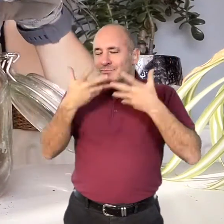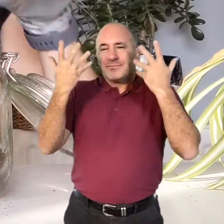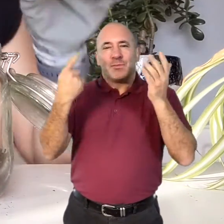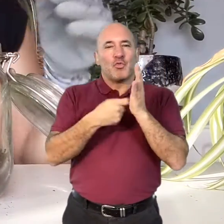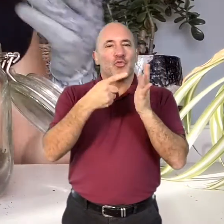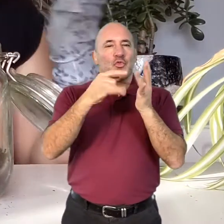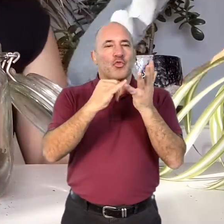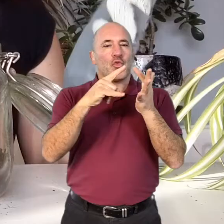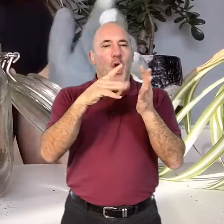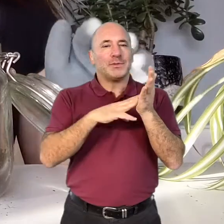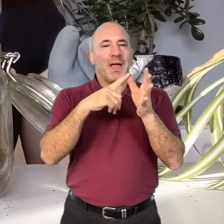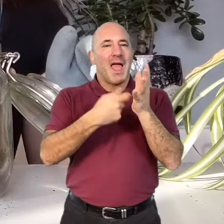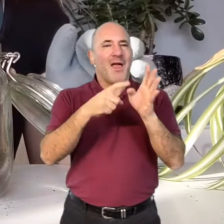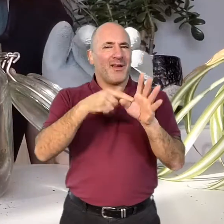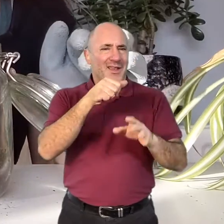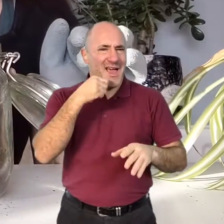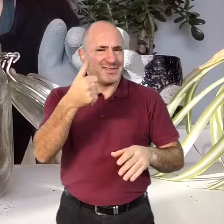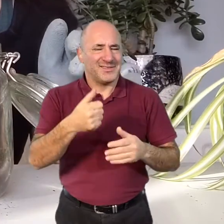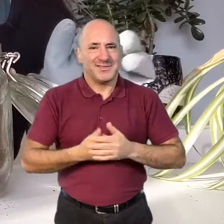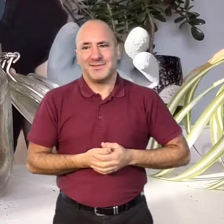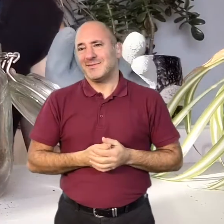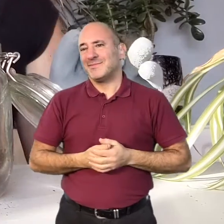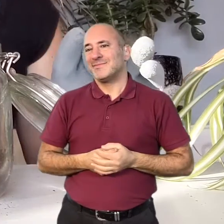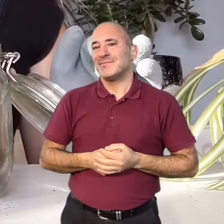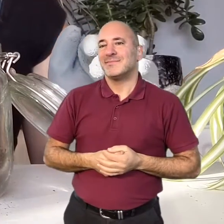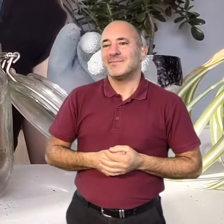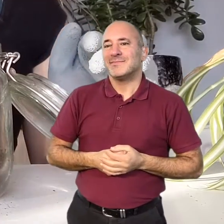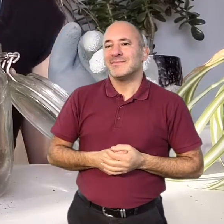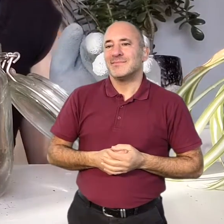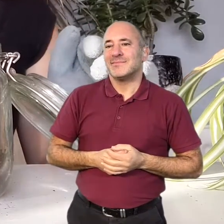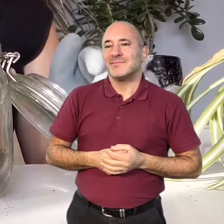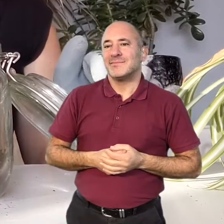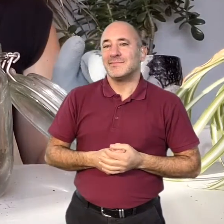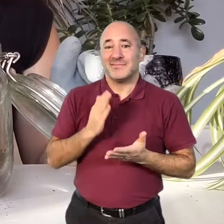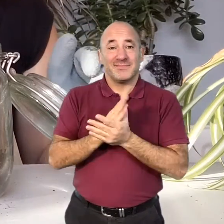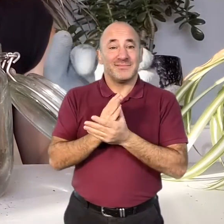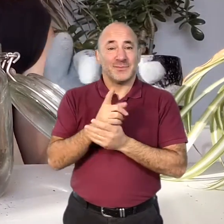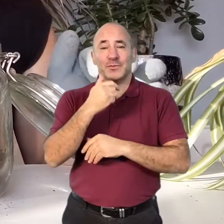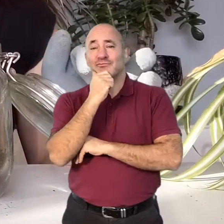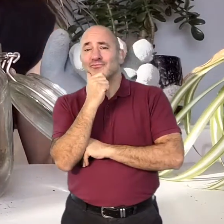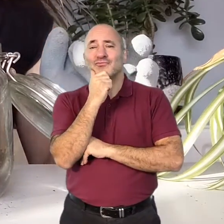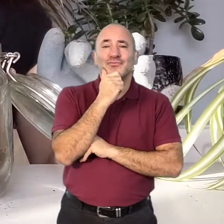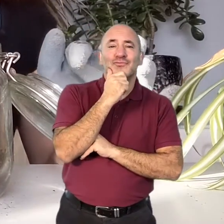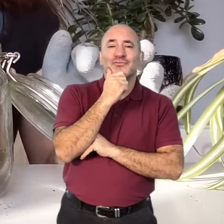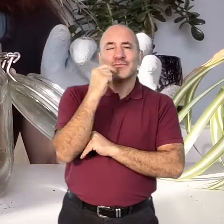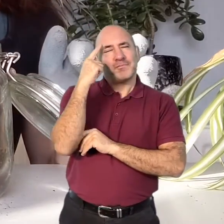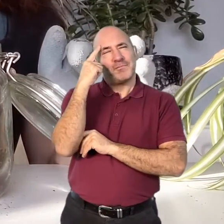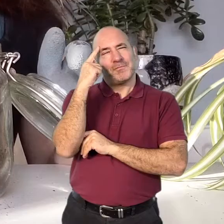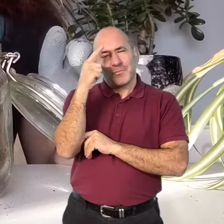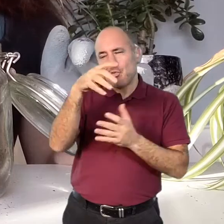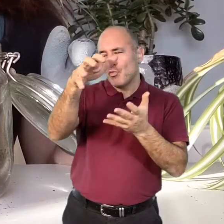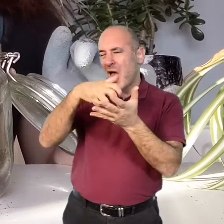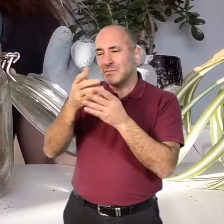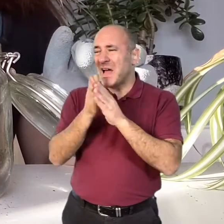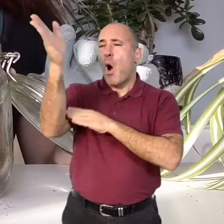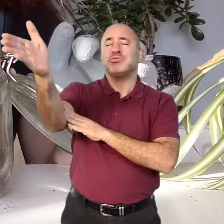work with because you get a nice smell of rosemary around you. And that's a really nice thing to think about when you're collecting